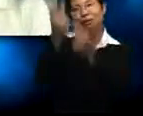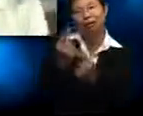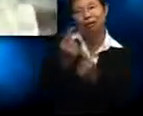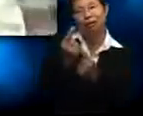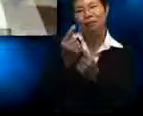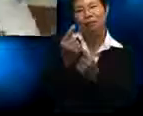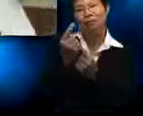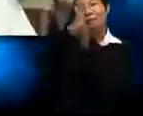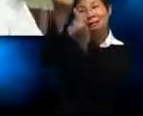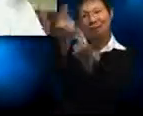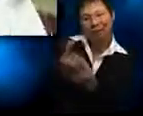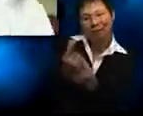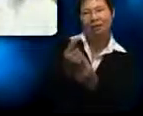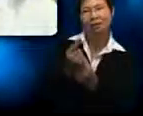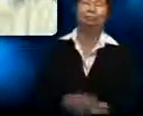attraction.